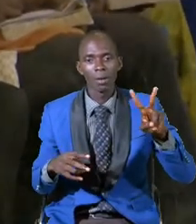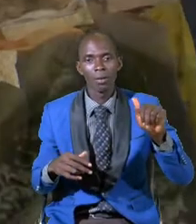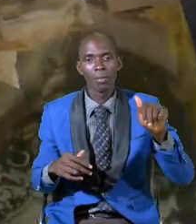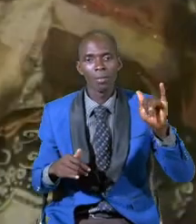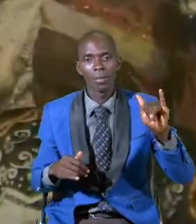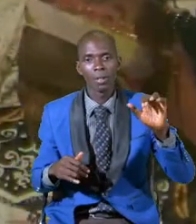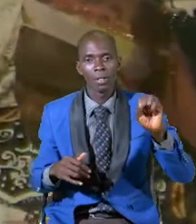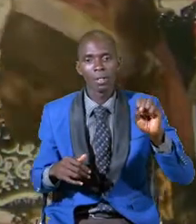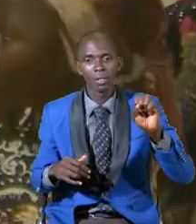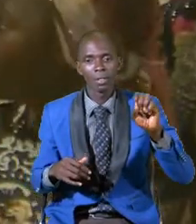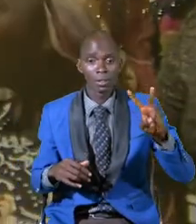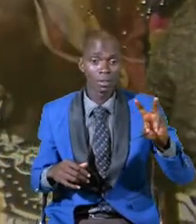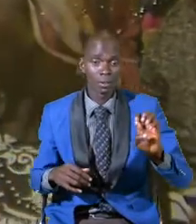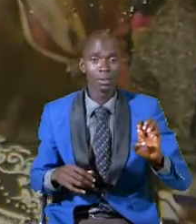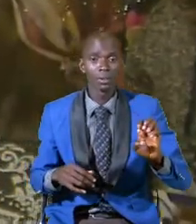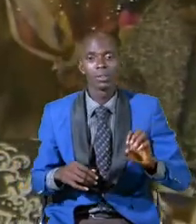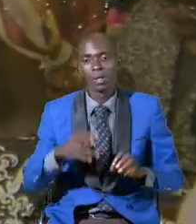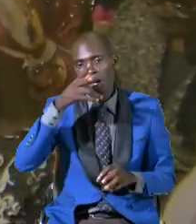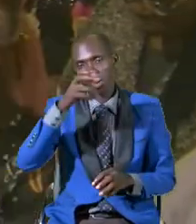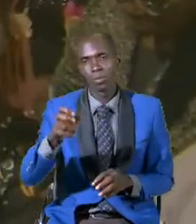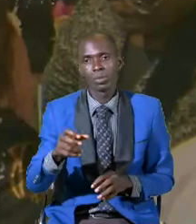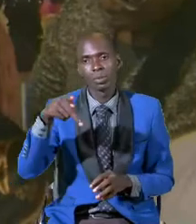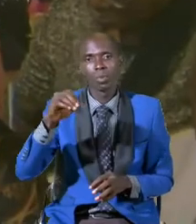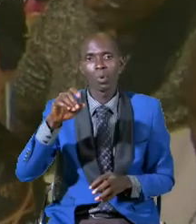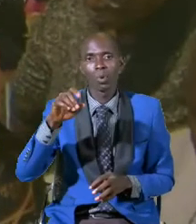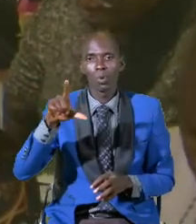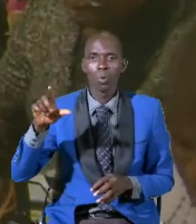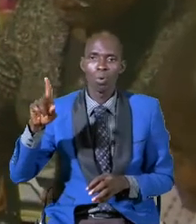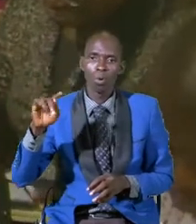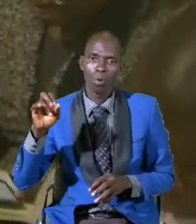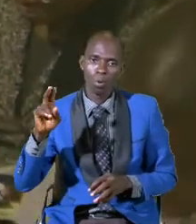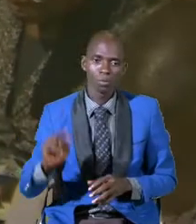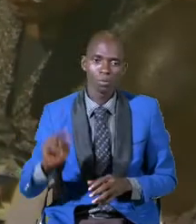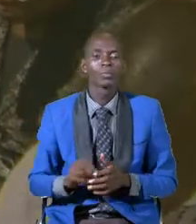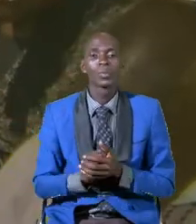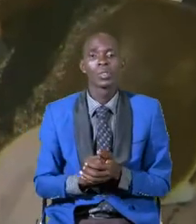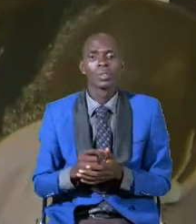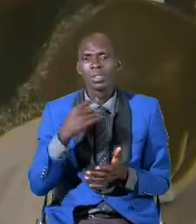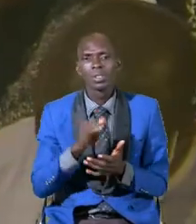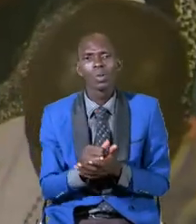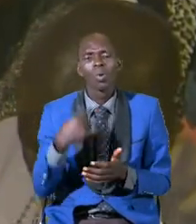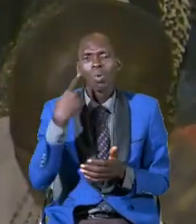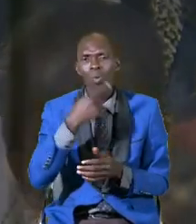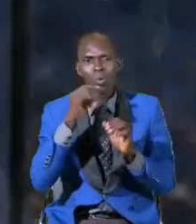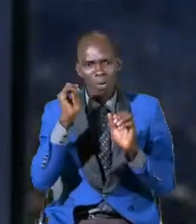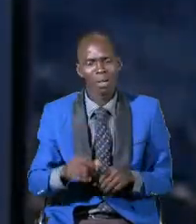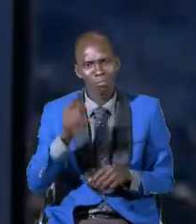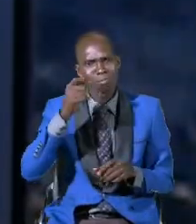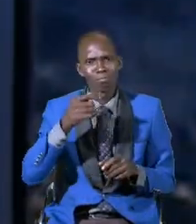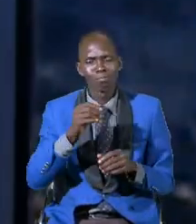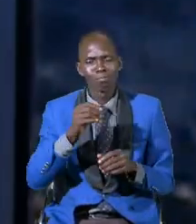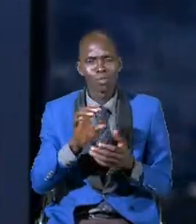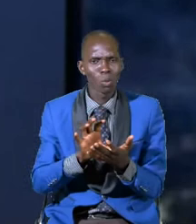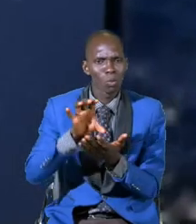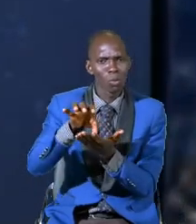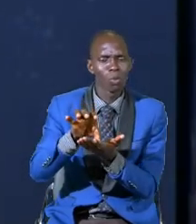corruption everywhere. In this atmosphere, who can cope? Who can cope with this situation? And then